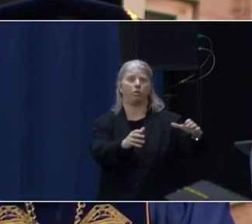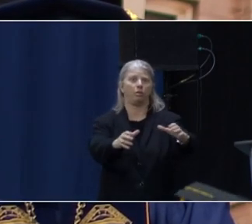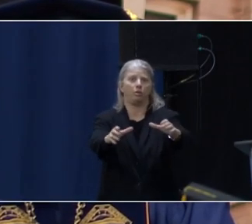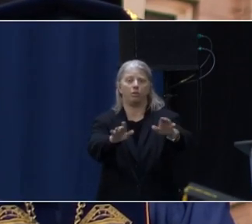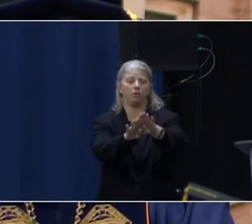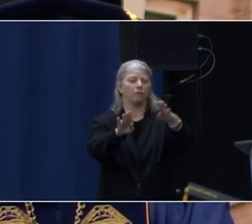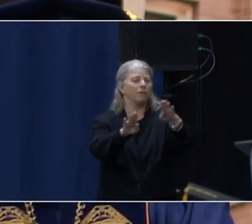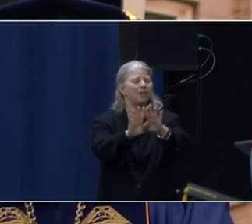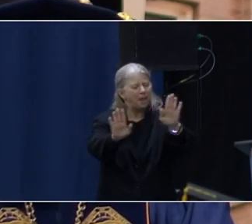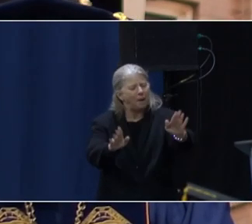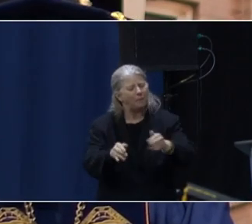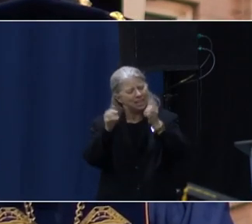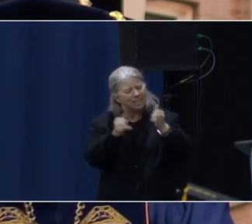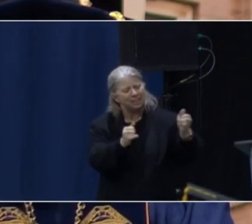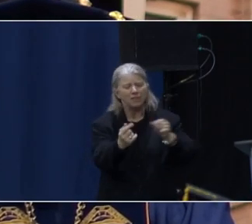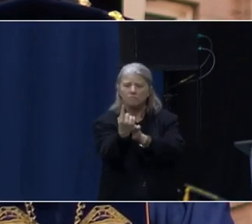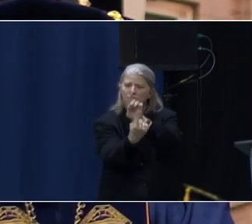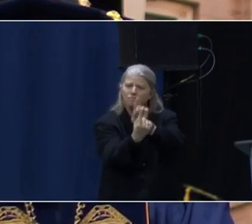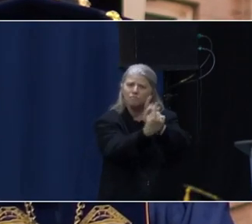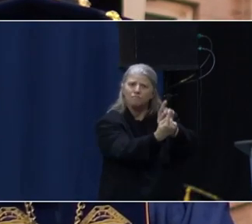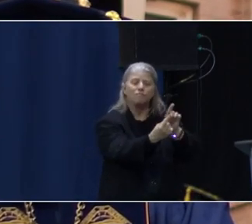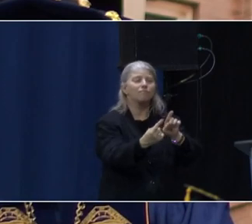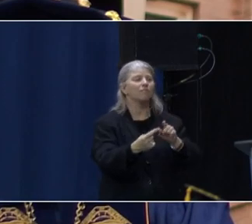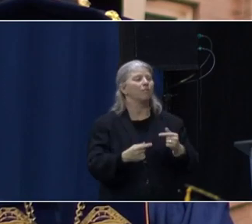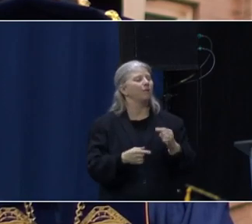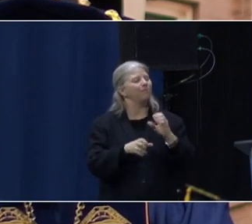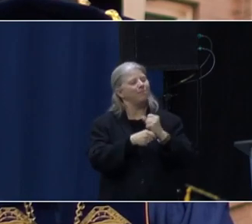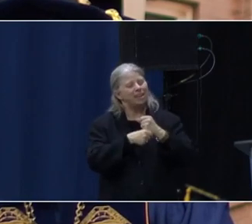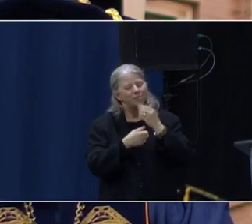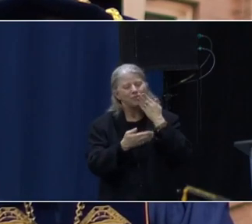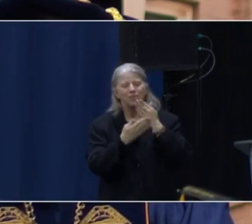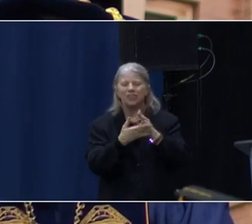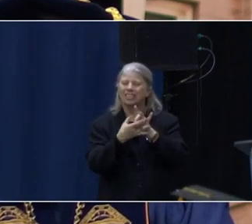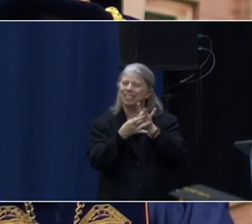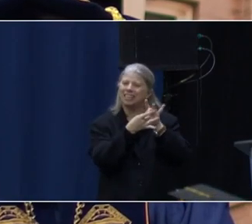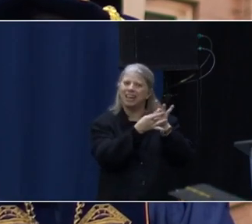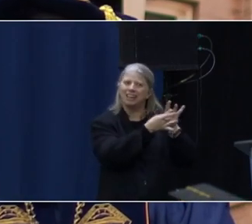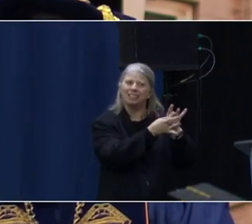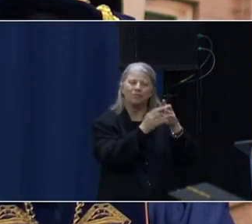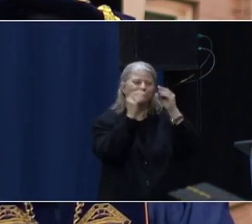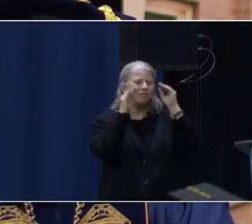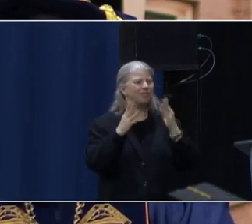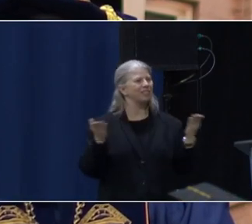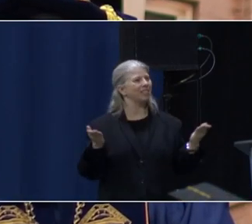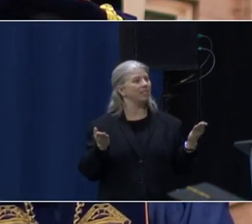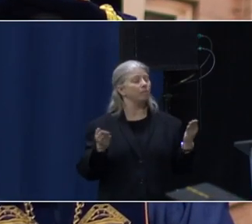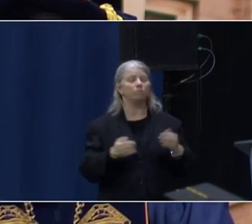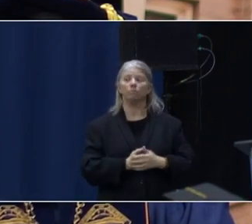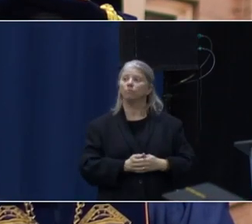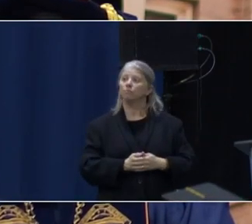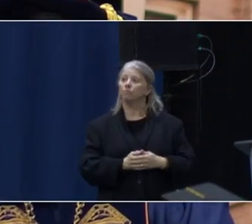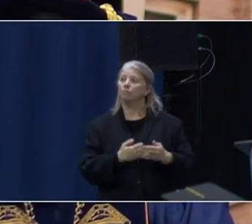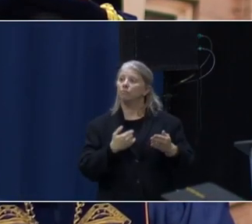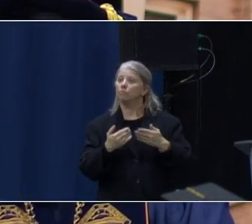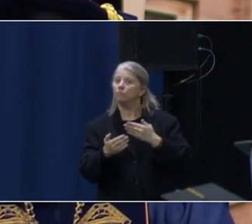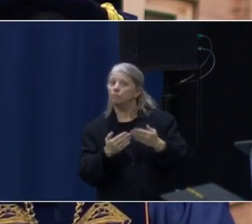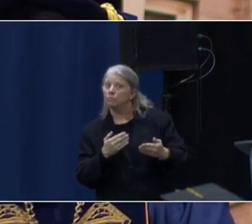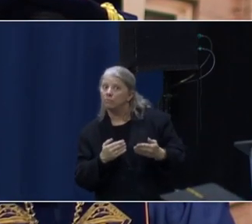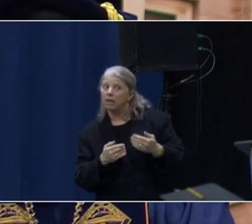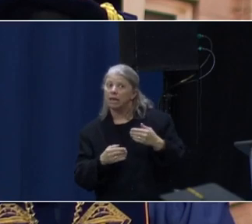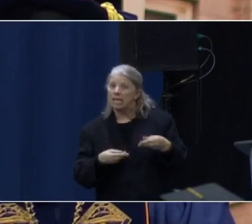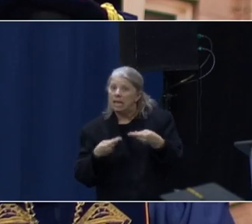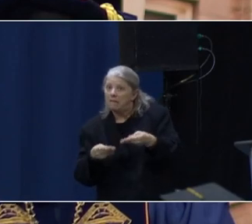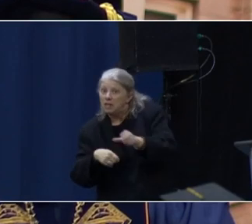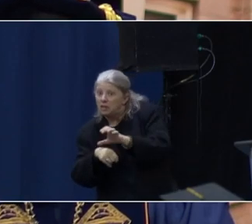their classrooms every day. We have made some of the most meaningful connections of our lives with the professors here, whether it be crying with chocolate in one office